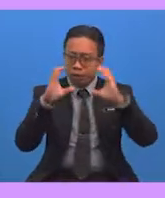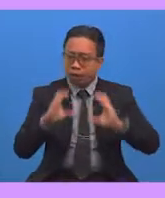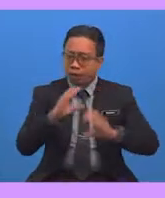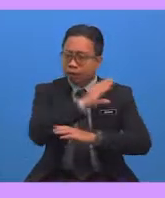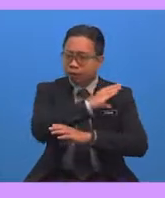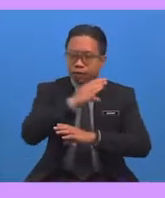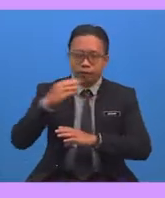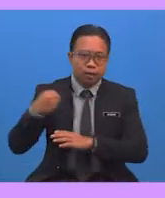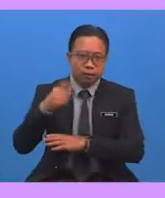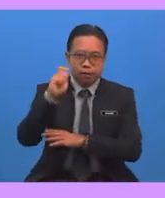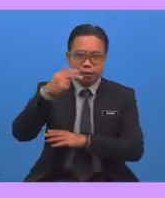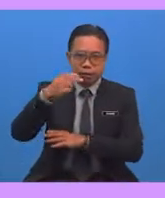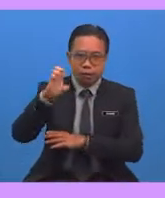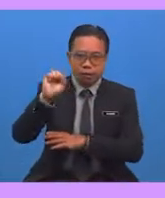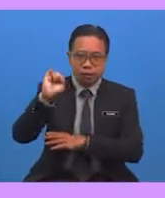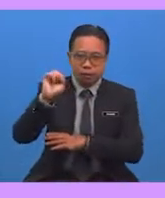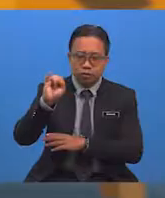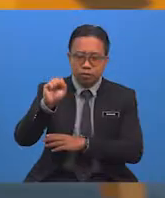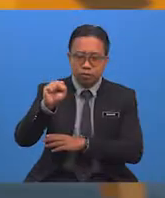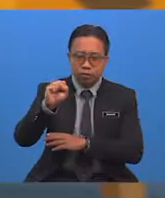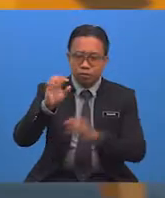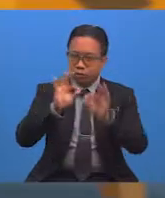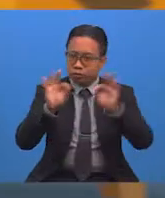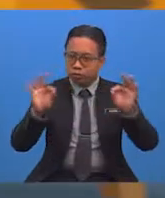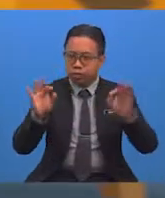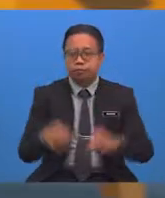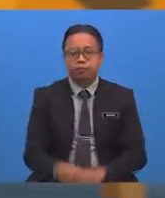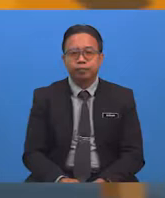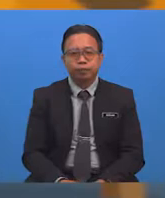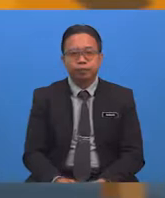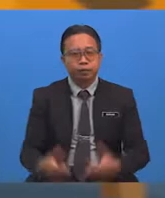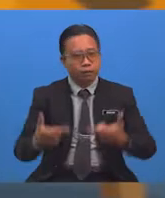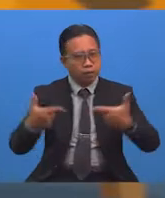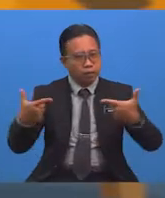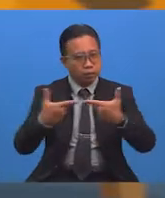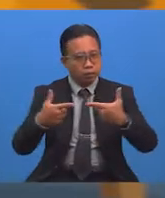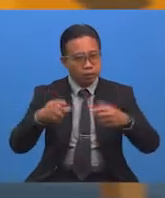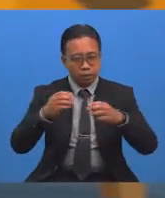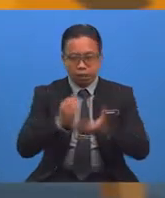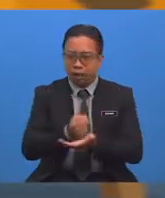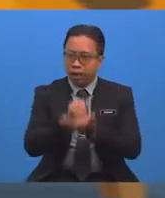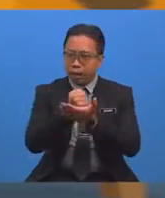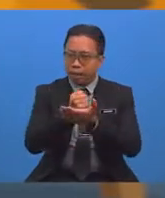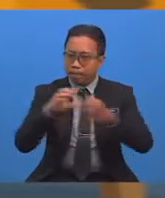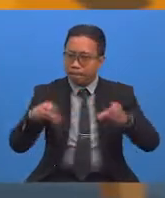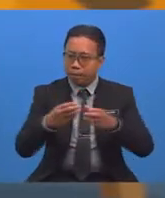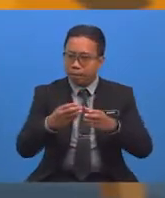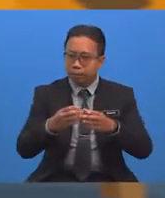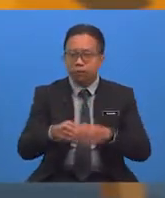thesis statement of your essay. These links help to make a piece of